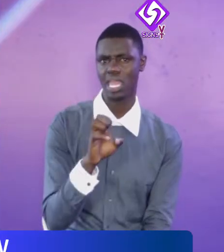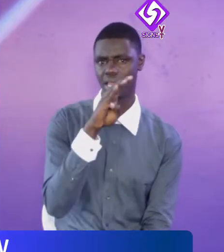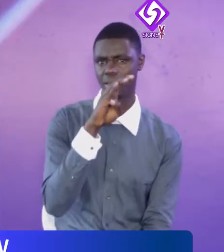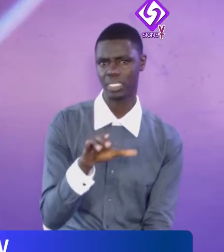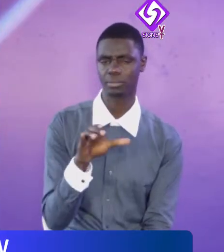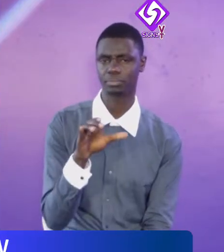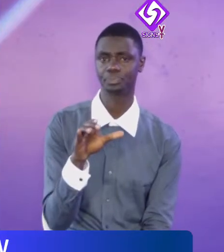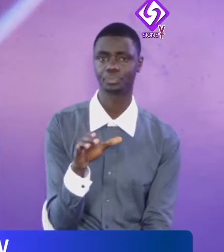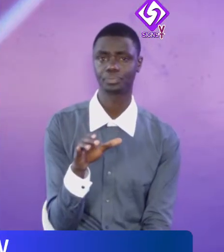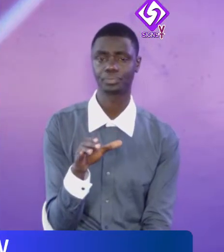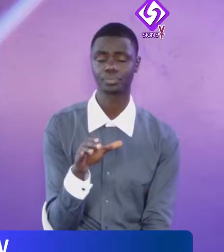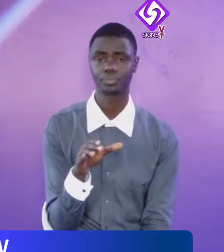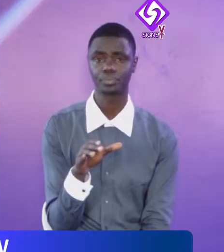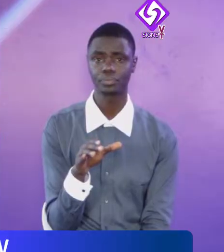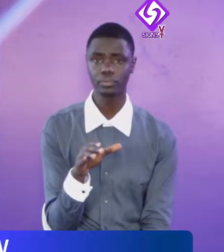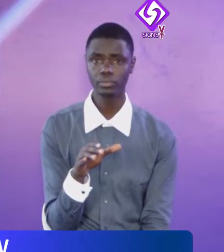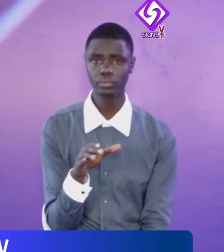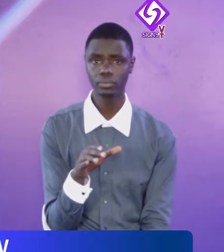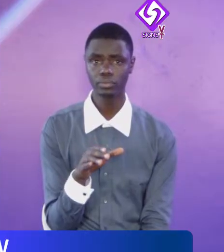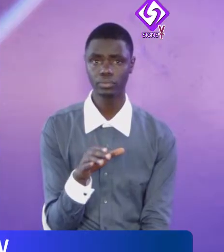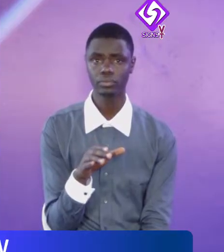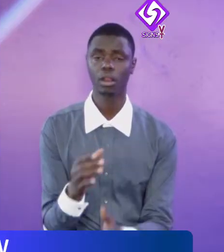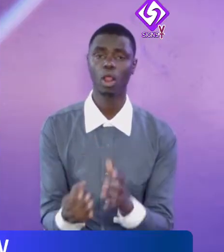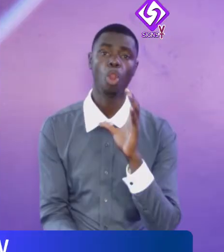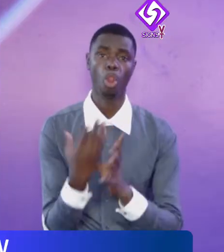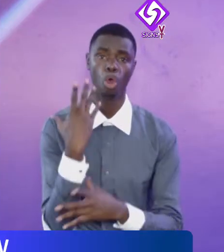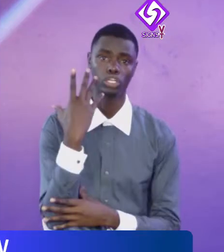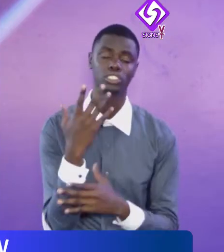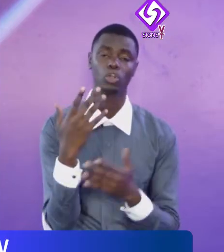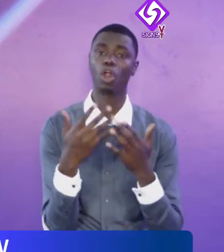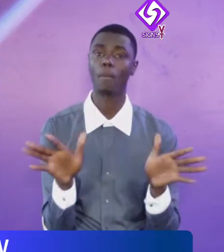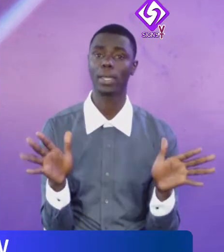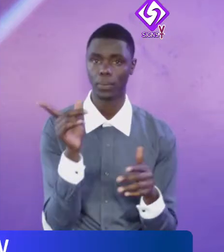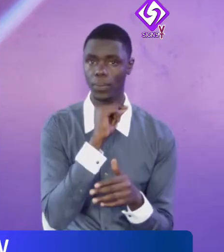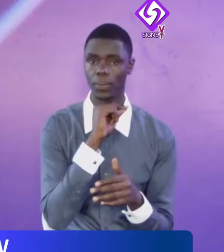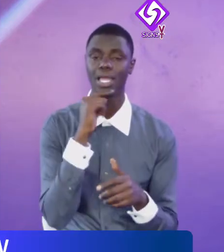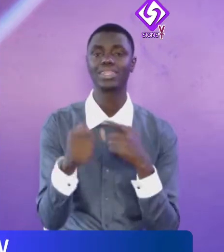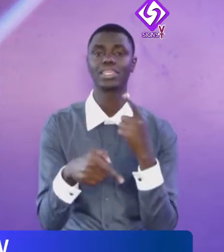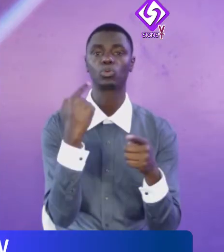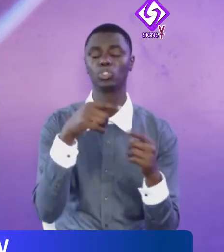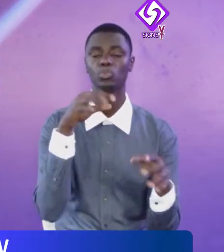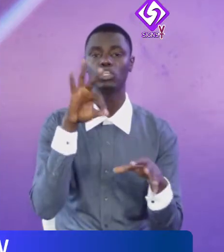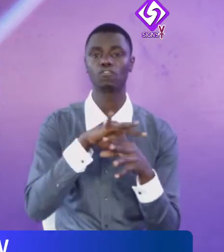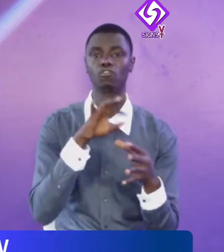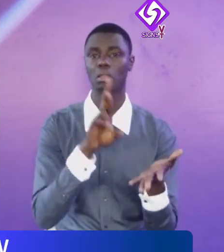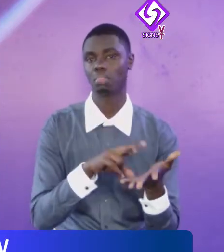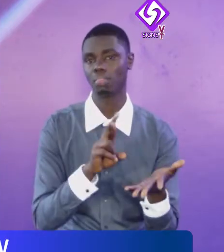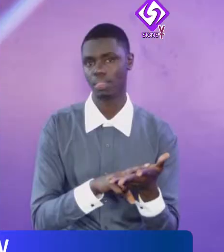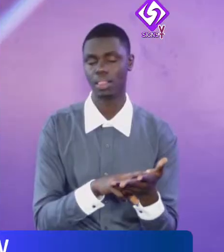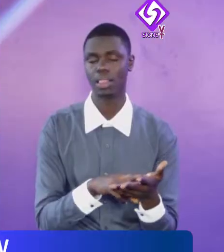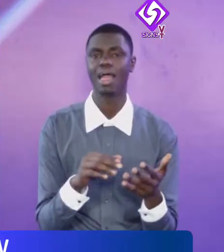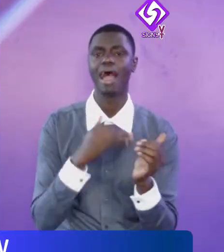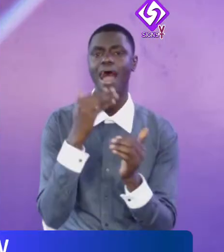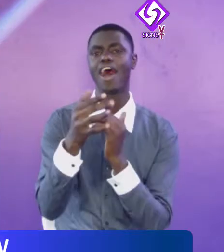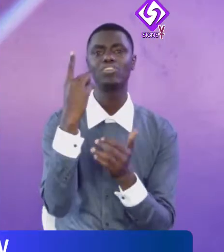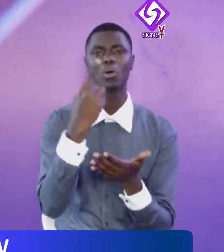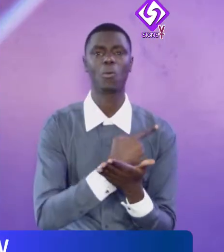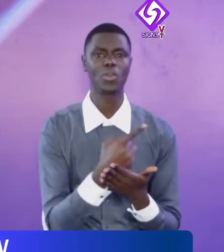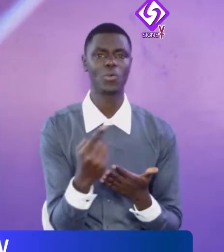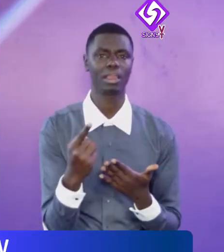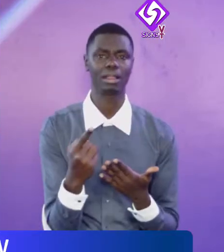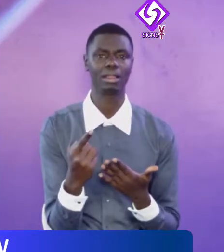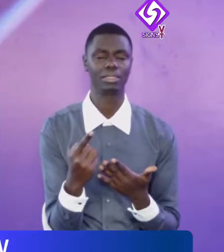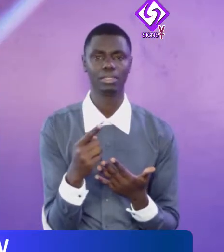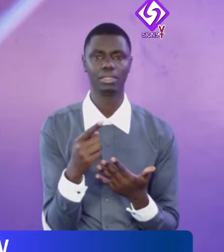and Boundaries Commission launched or reopened the continuous voter registration. And after a week